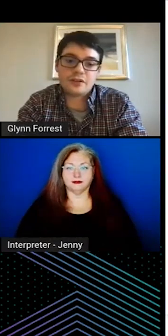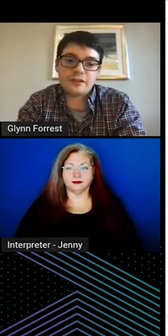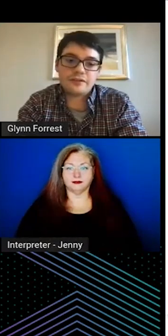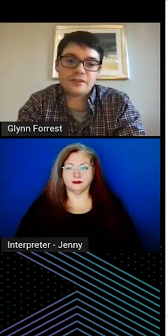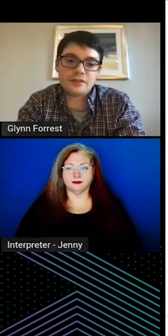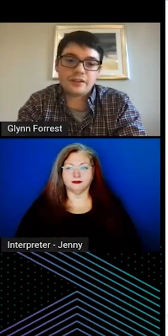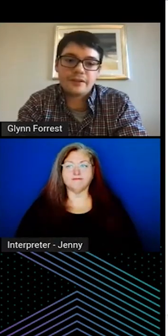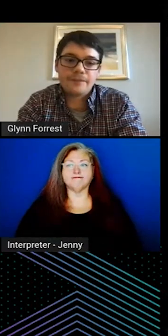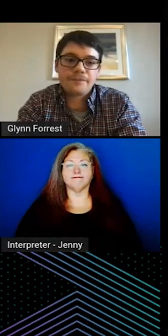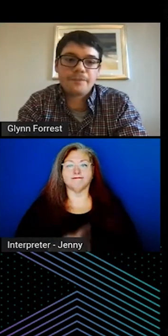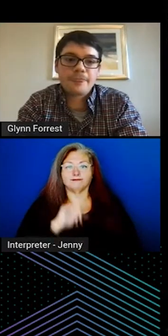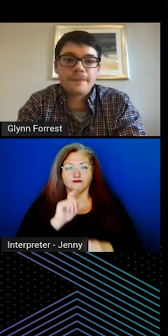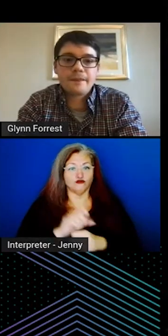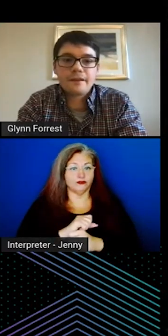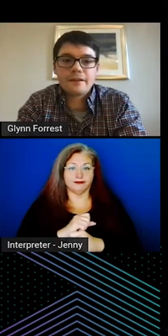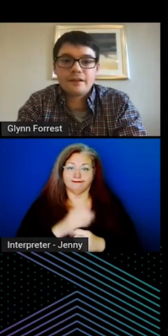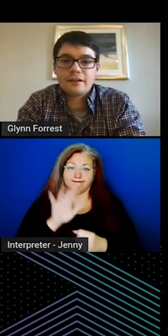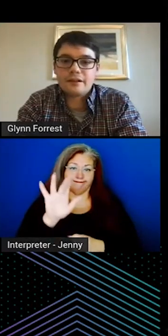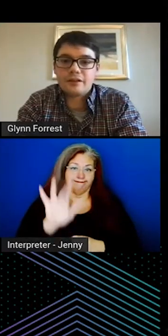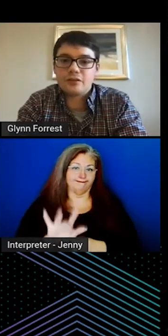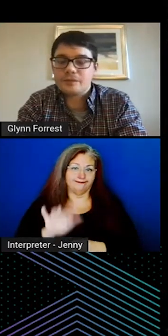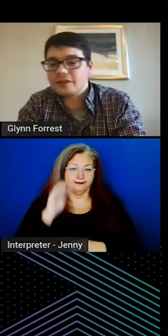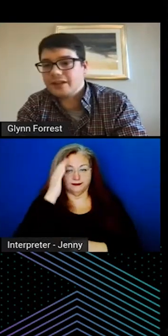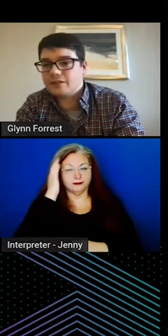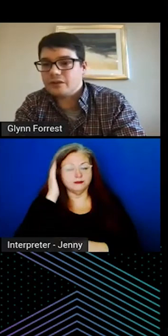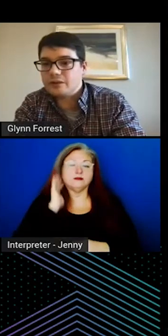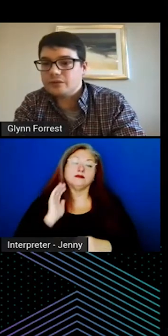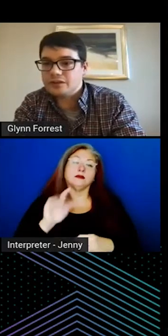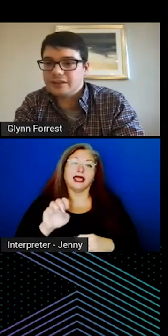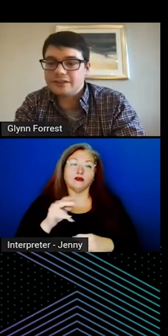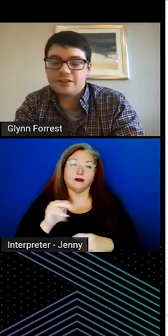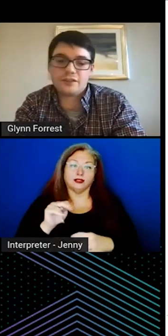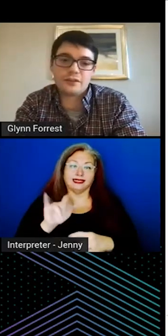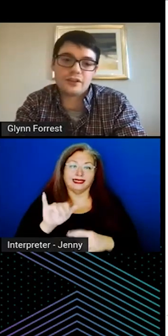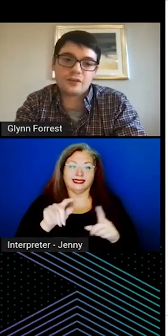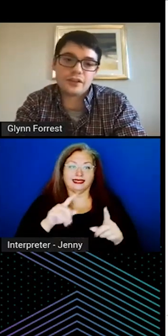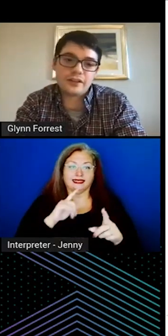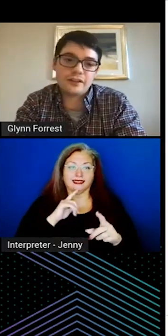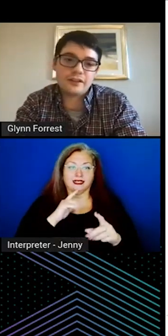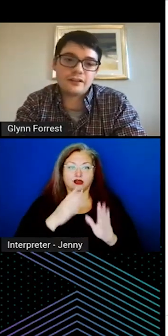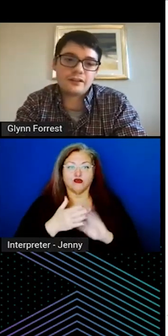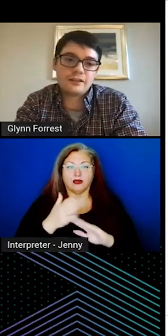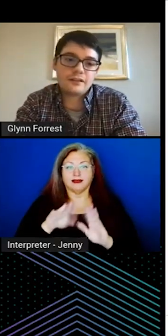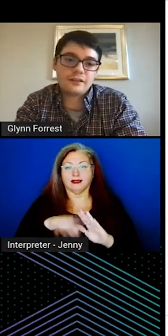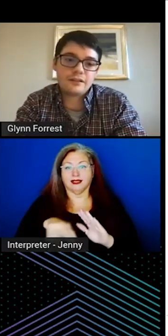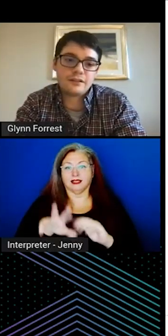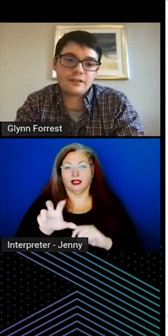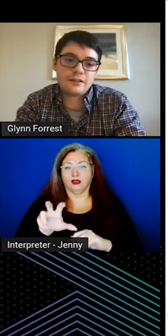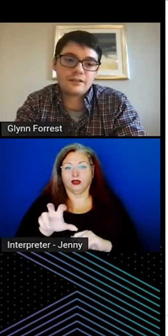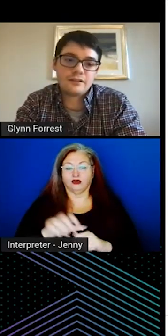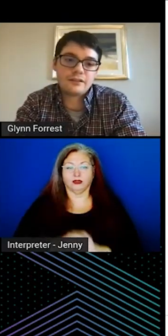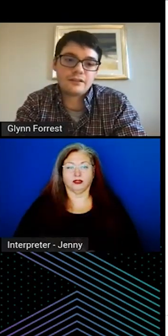Sure enough, it's not there. Encryption key, rounds is less than 300.